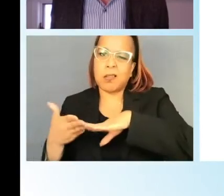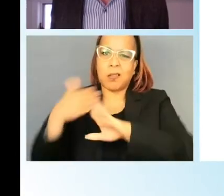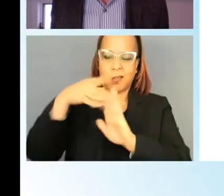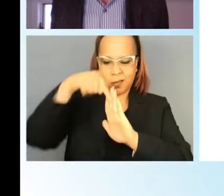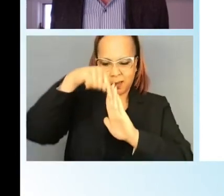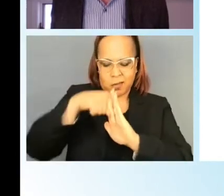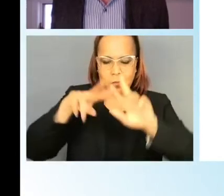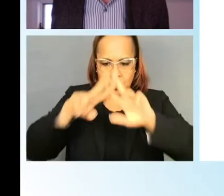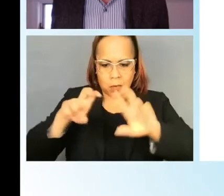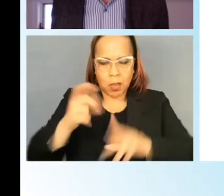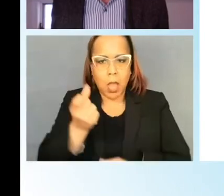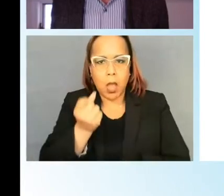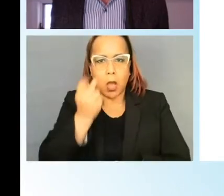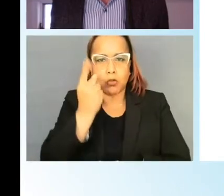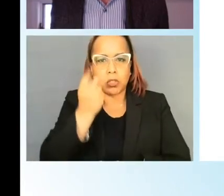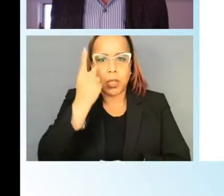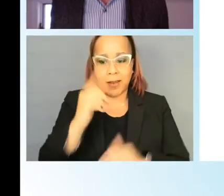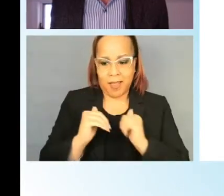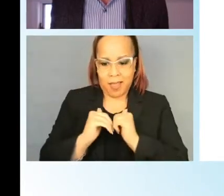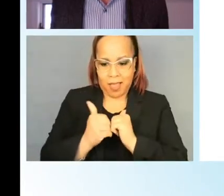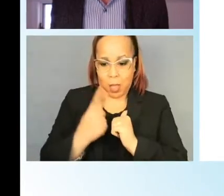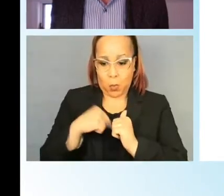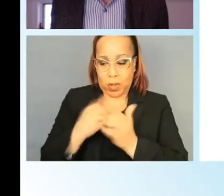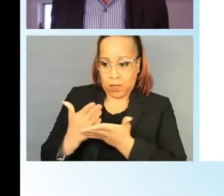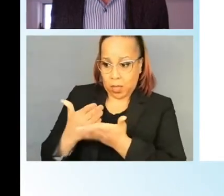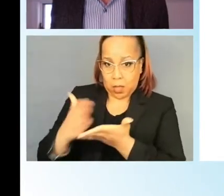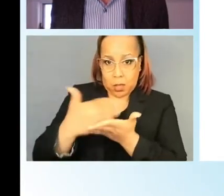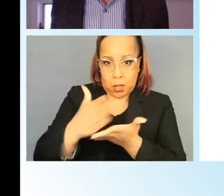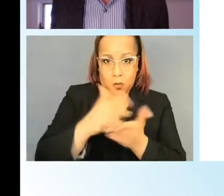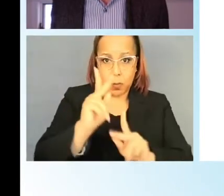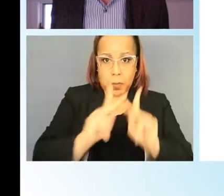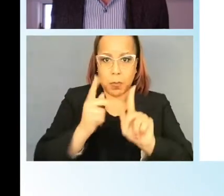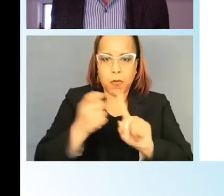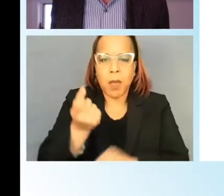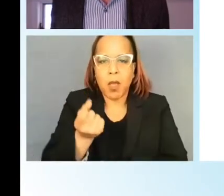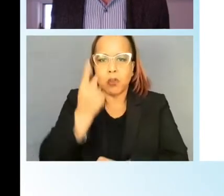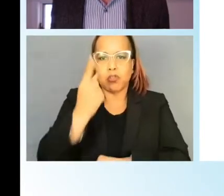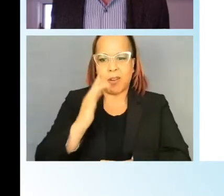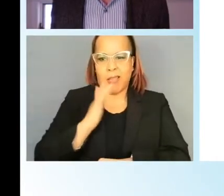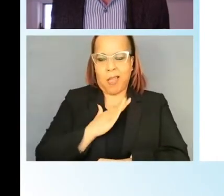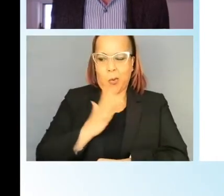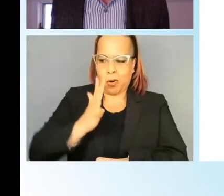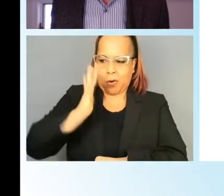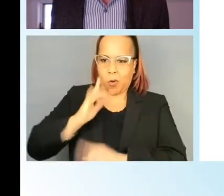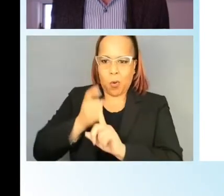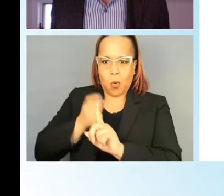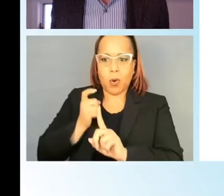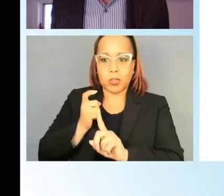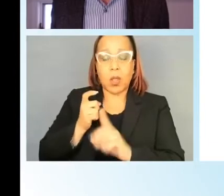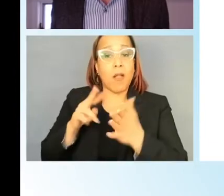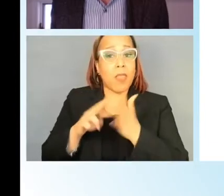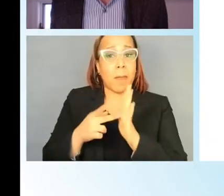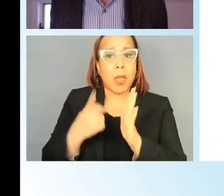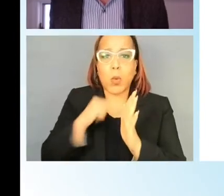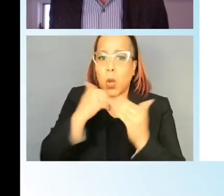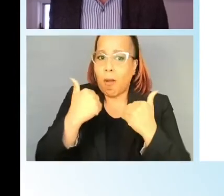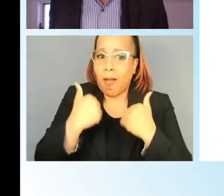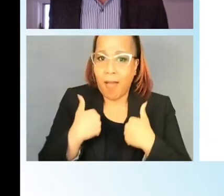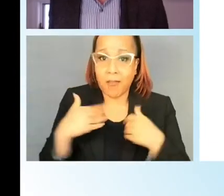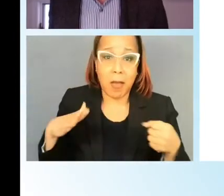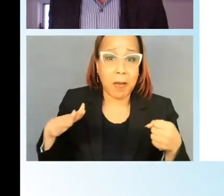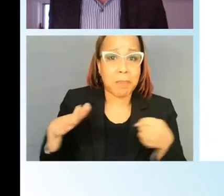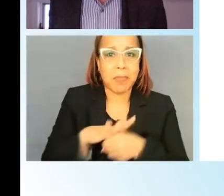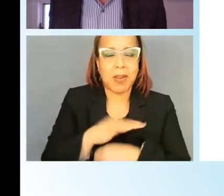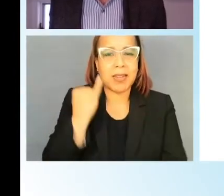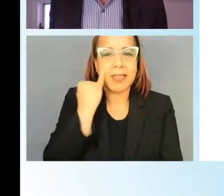ways in which we have excluded people from understanding our origins have meant that we don't have a complete sense of